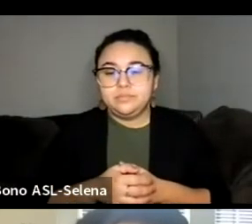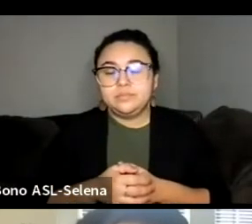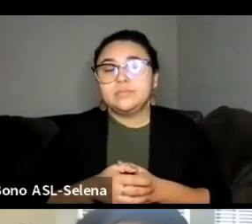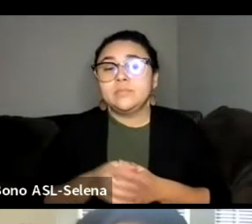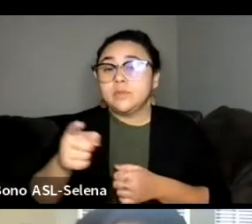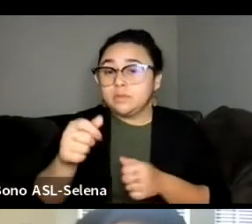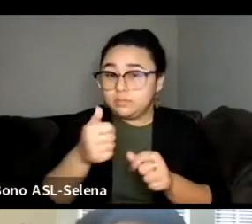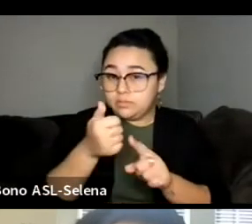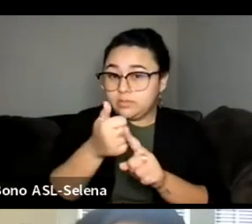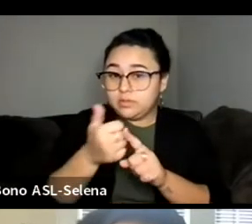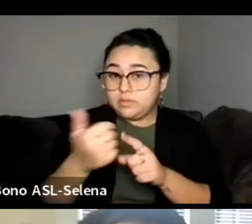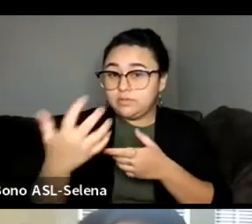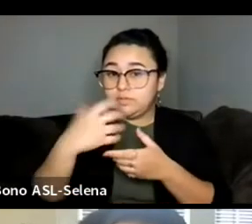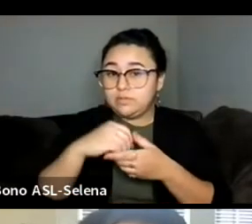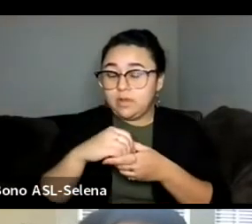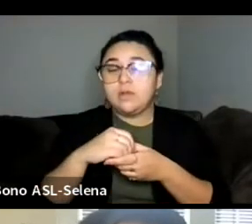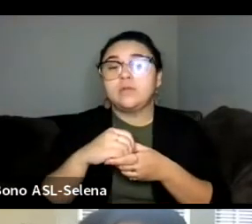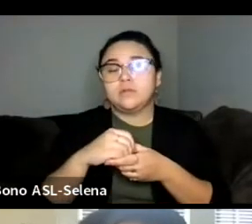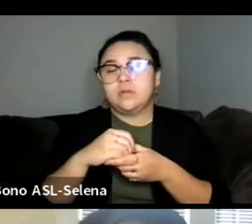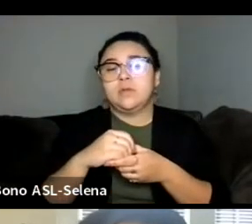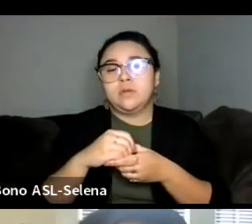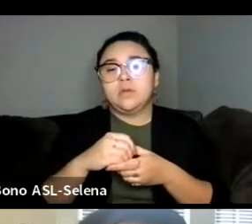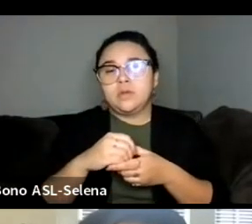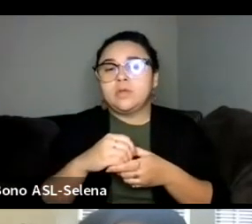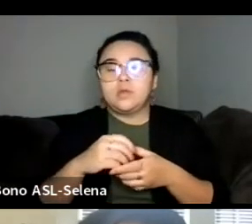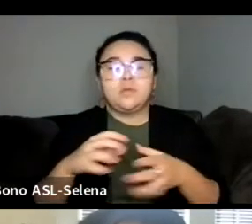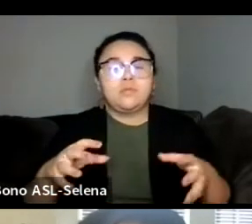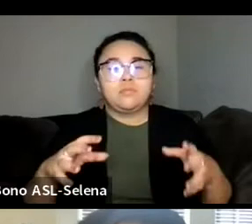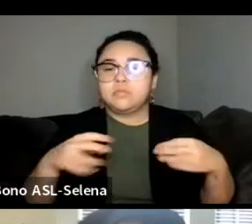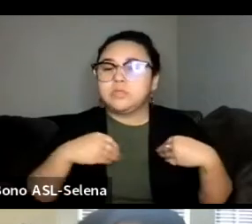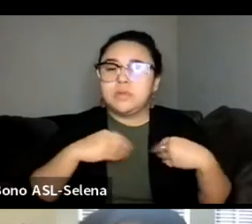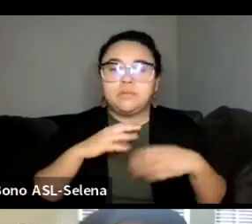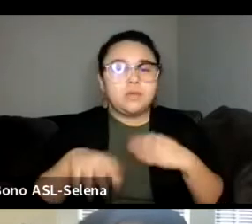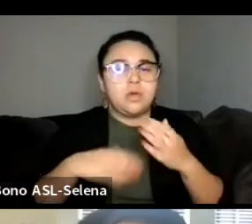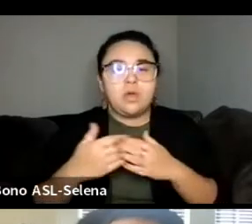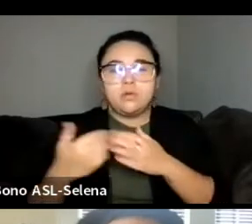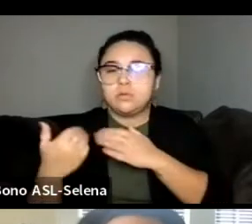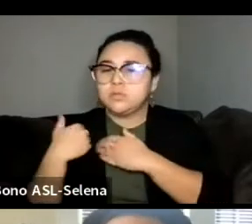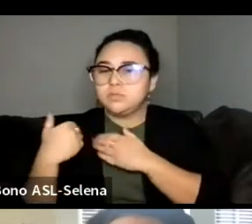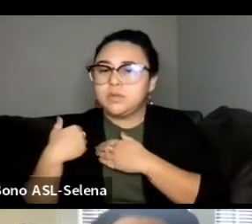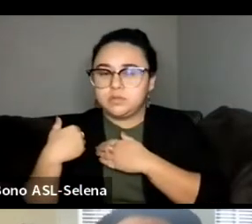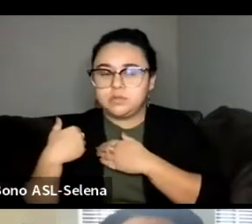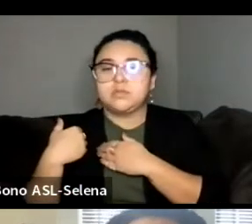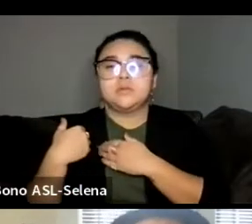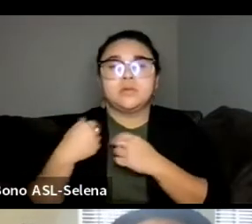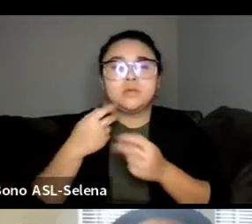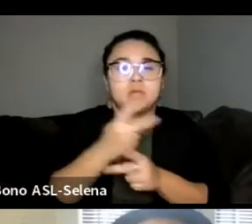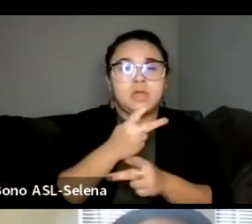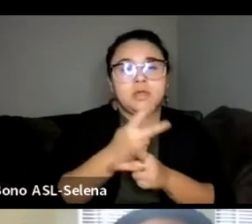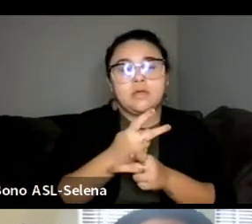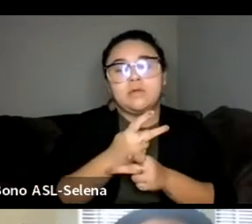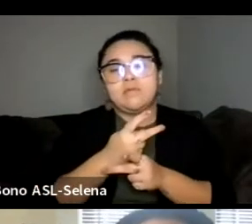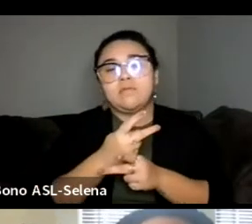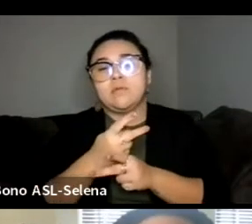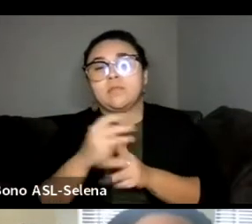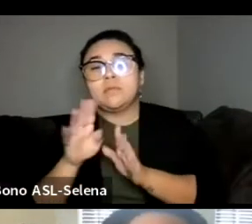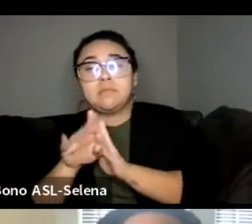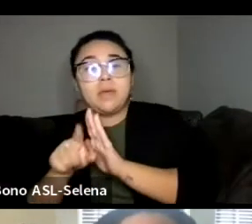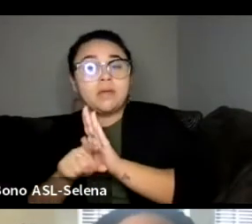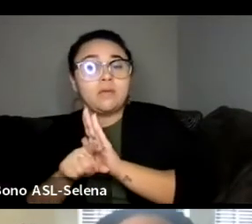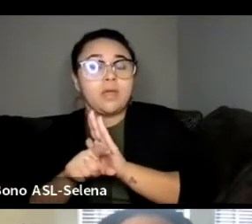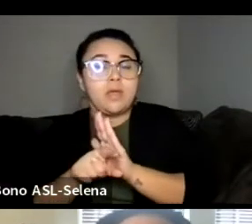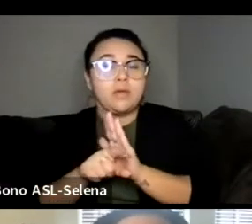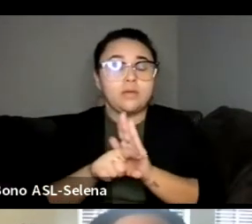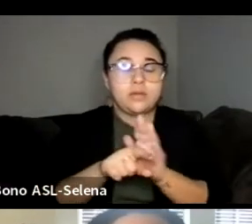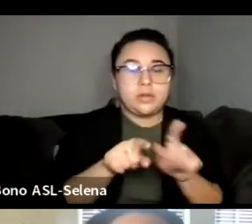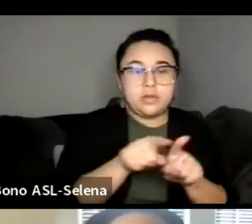us to welcome all caregiving responsibilities and realities in the background or foreground of any meetups, phone calls, and exchanges, and